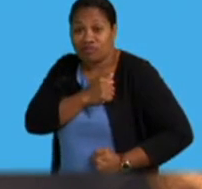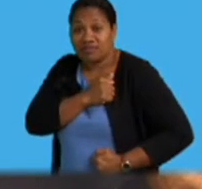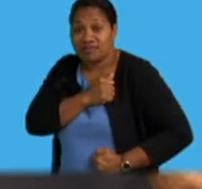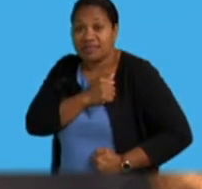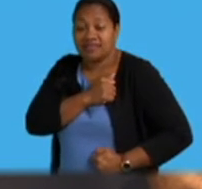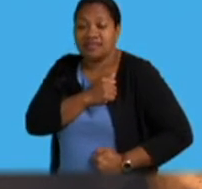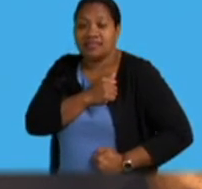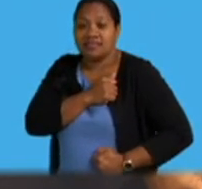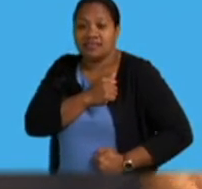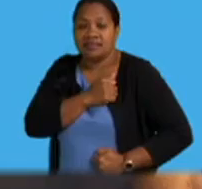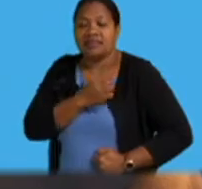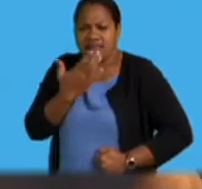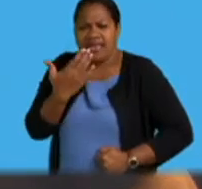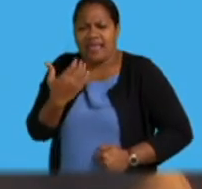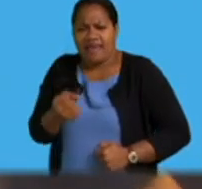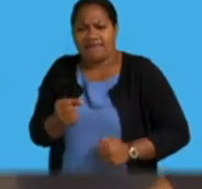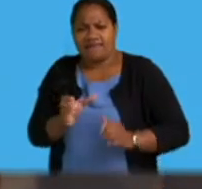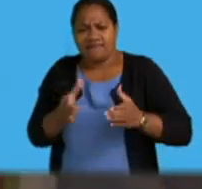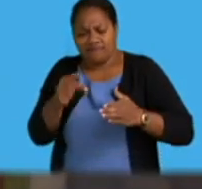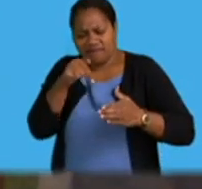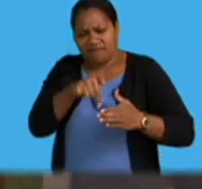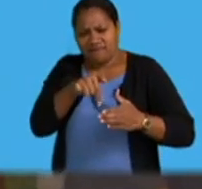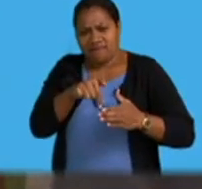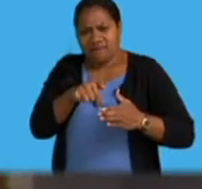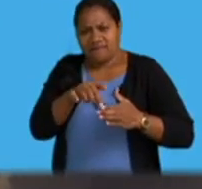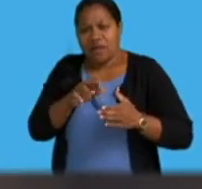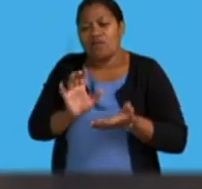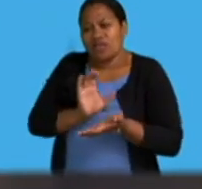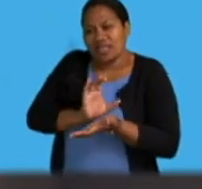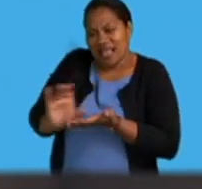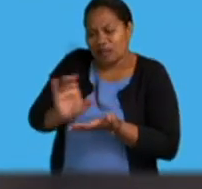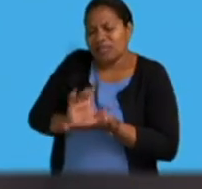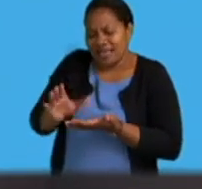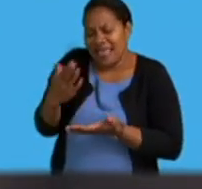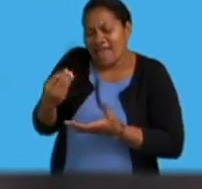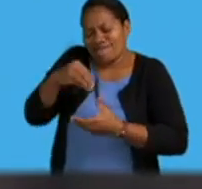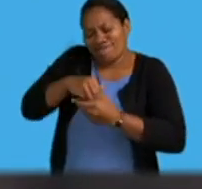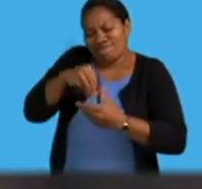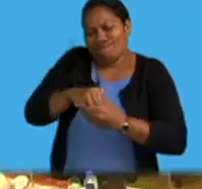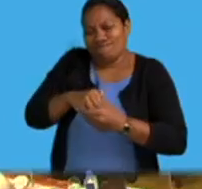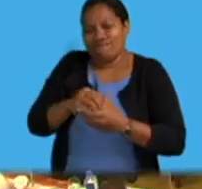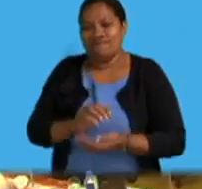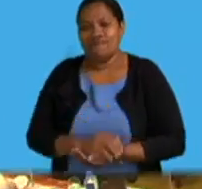There's a permanent in nature in this kind of counselling. Thank you.